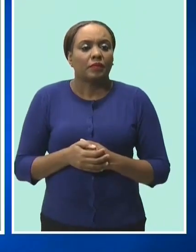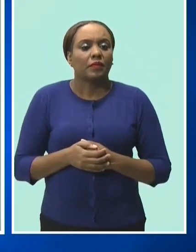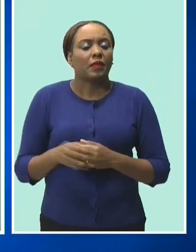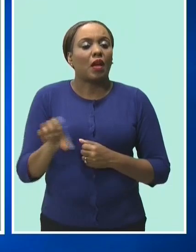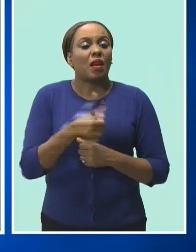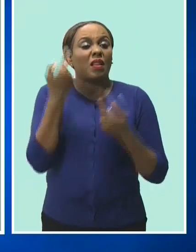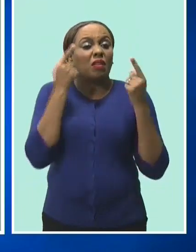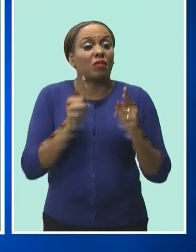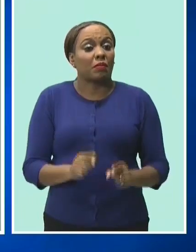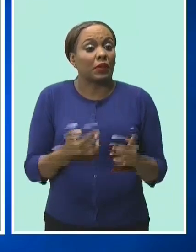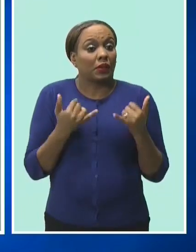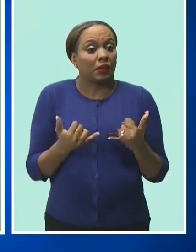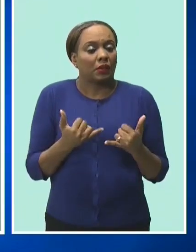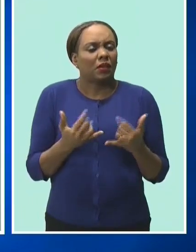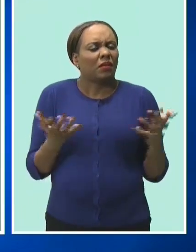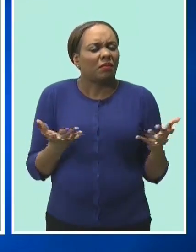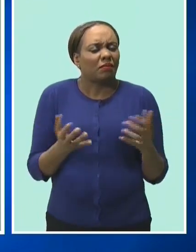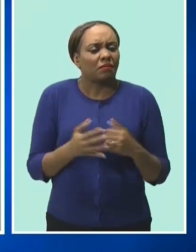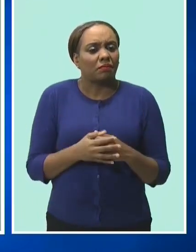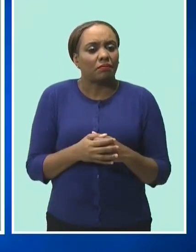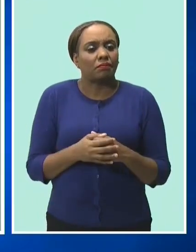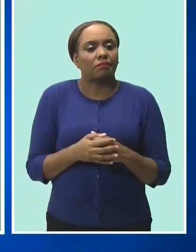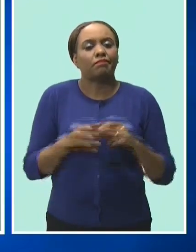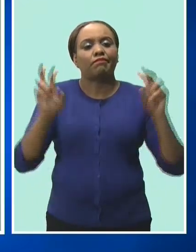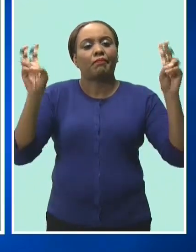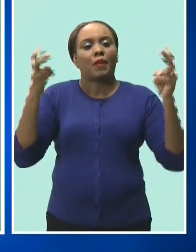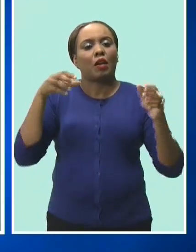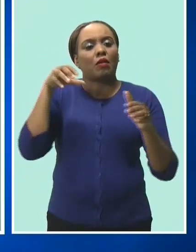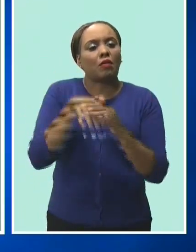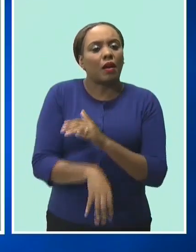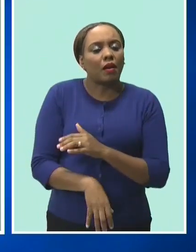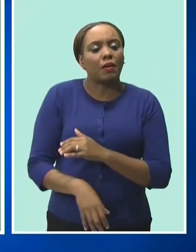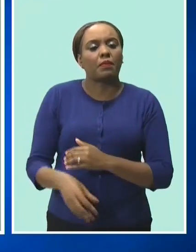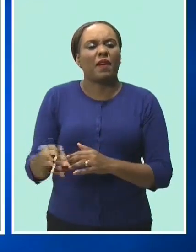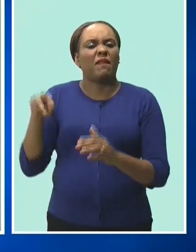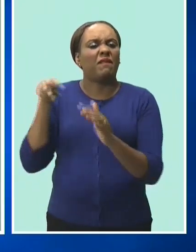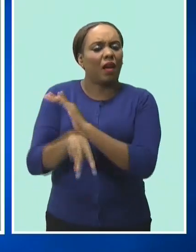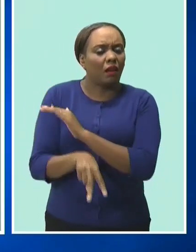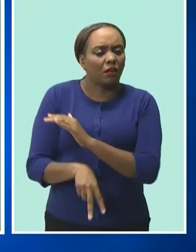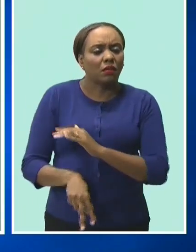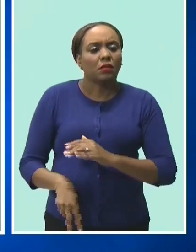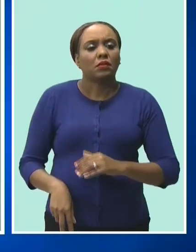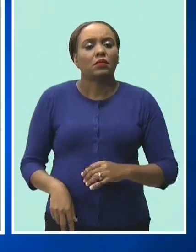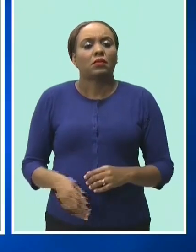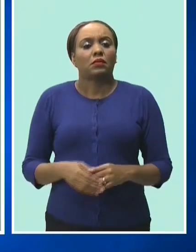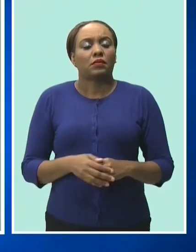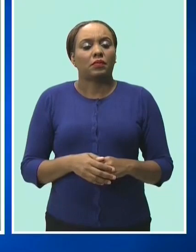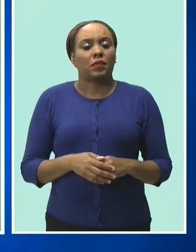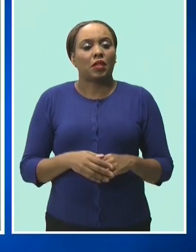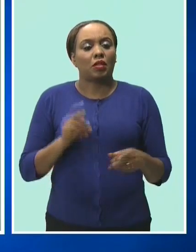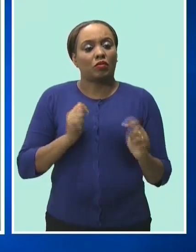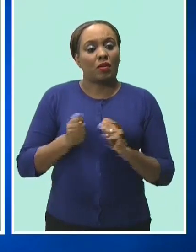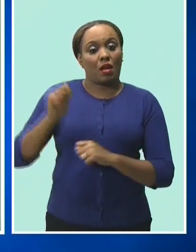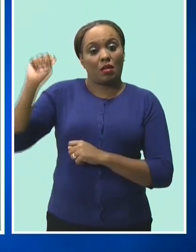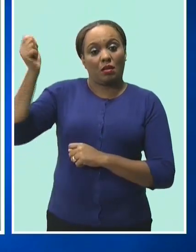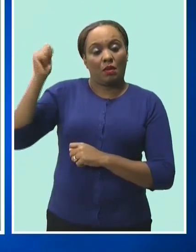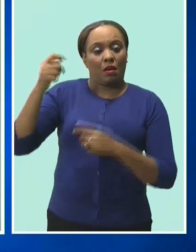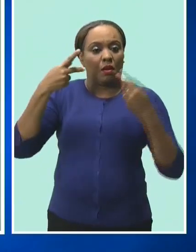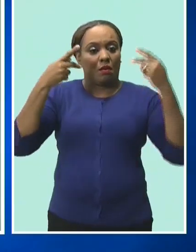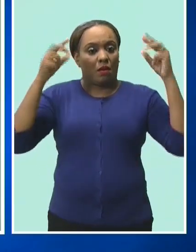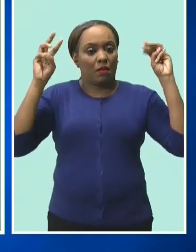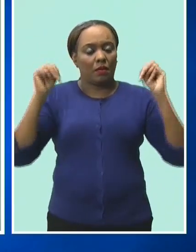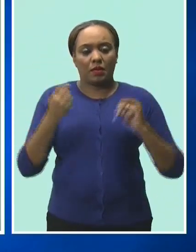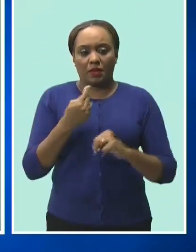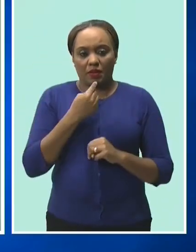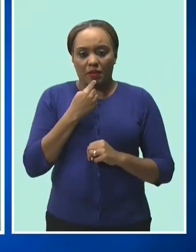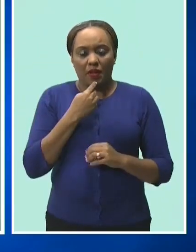by the head relates to crime and violence. Prime Minister Dr. Keith Rowley of Trinidad and Tobago says it will now be